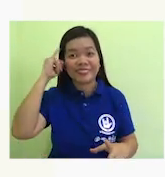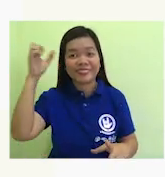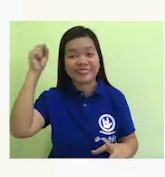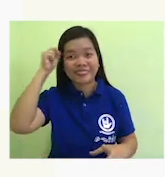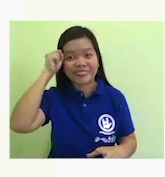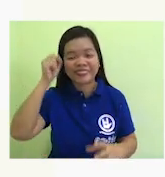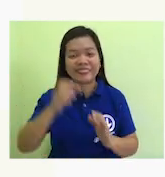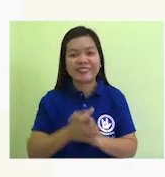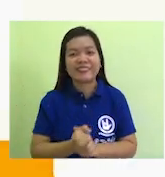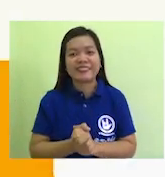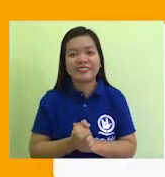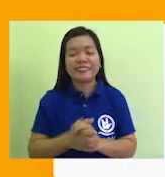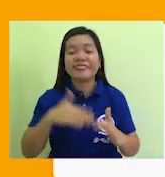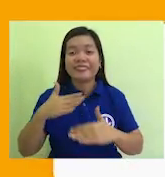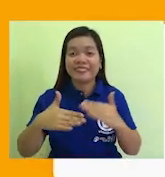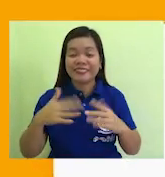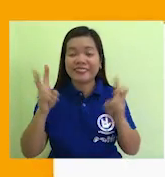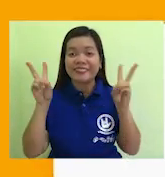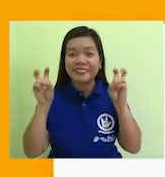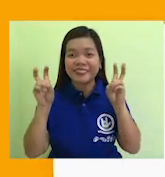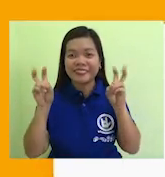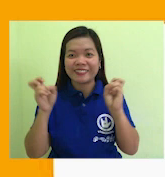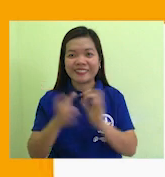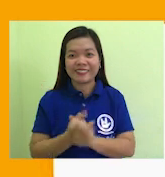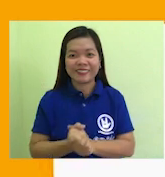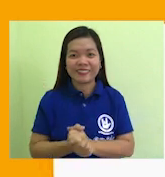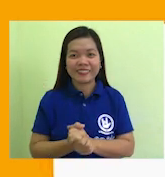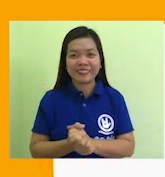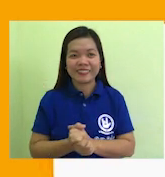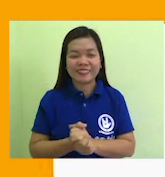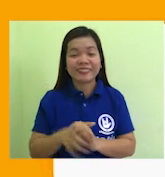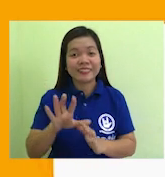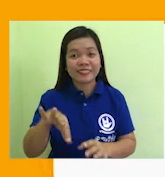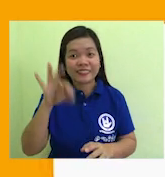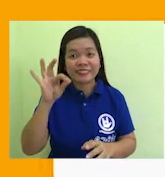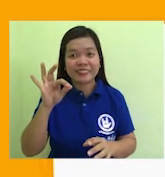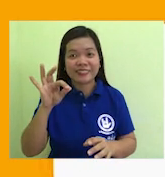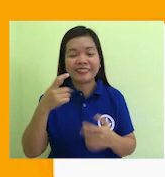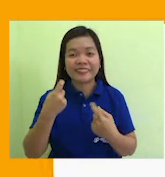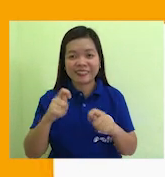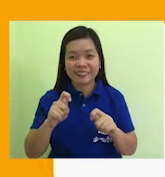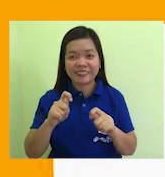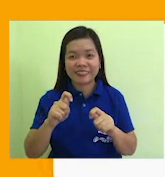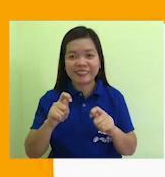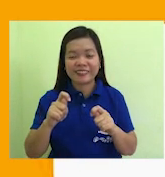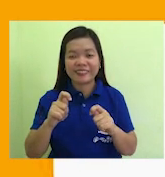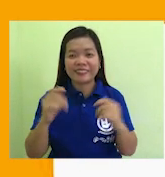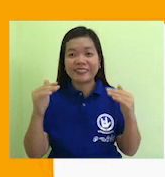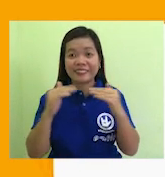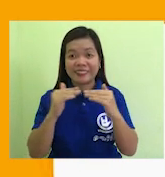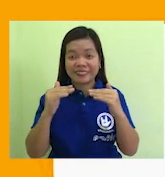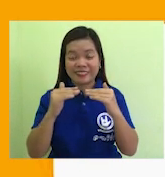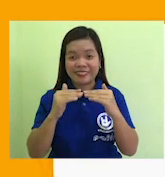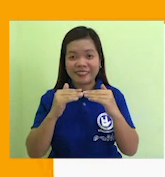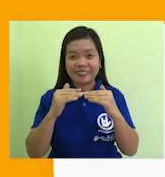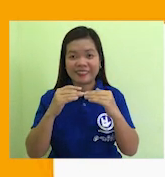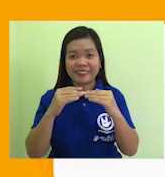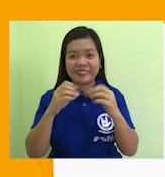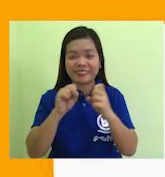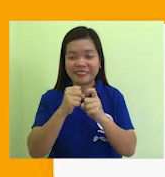Salas, and our episode is titled Finding the Equation of a Quadratic